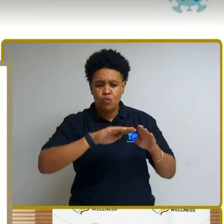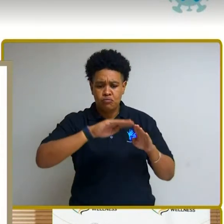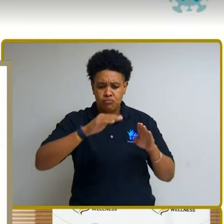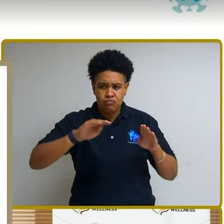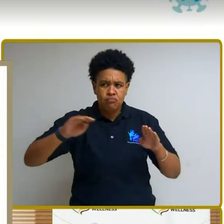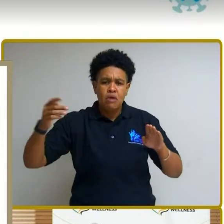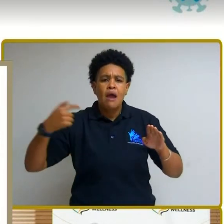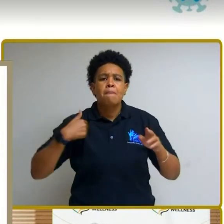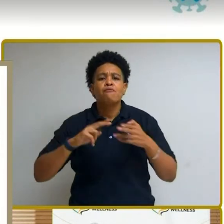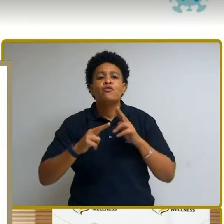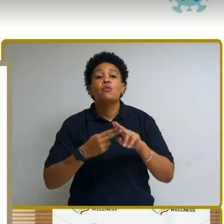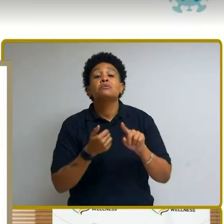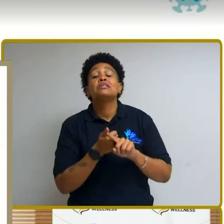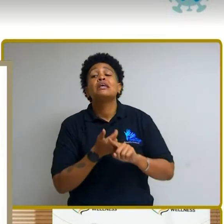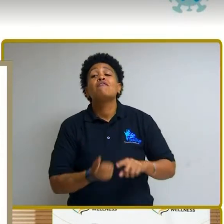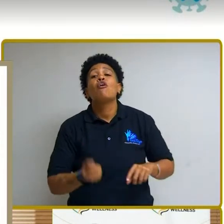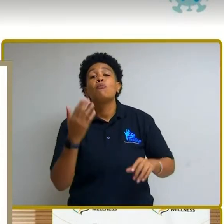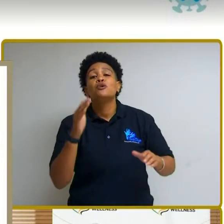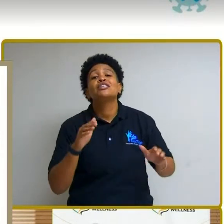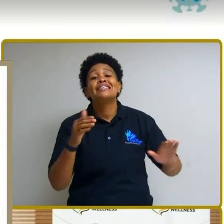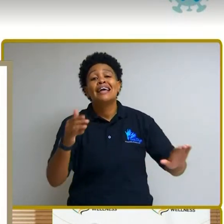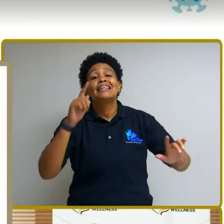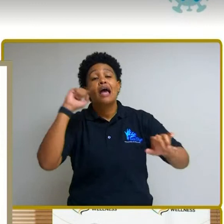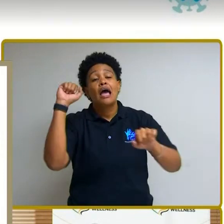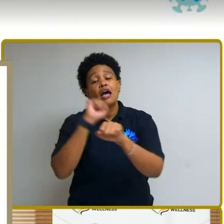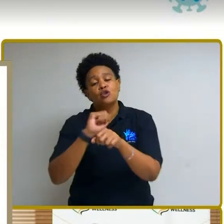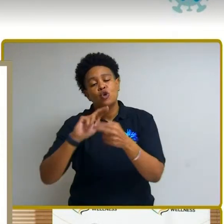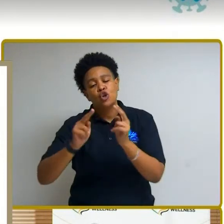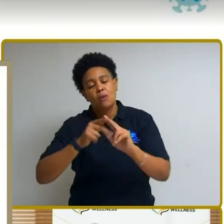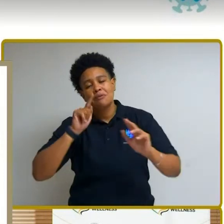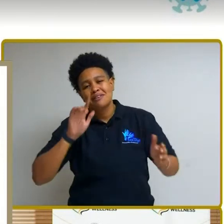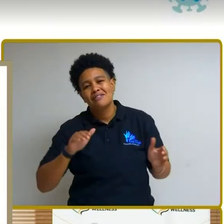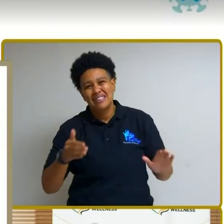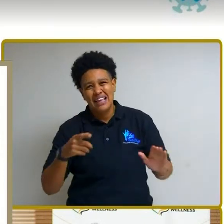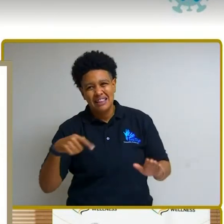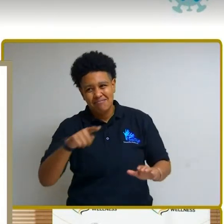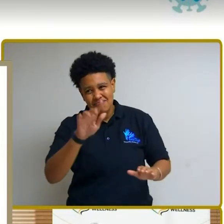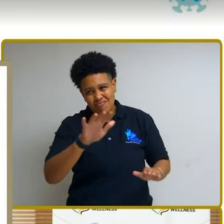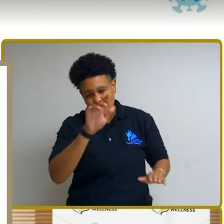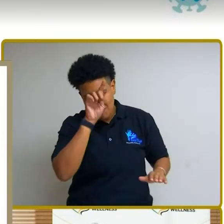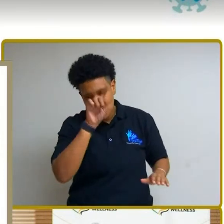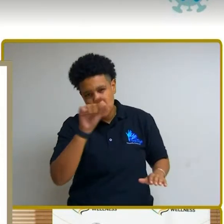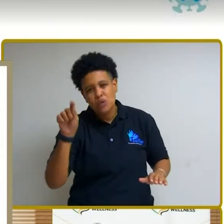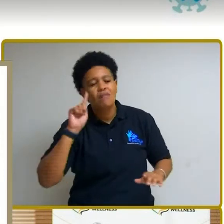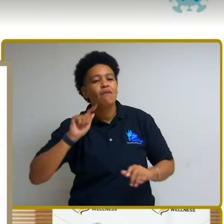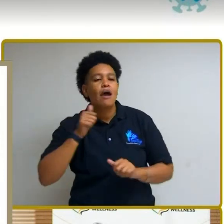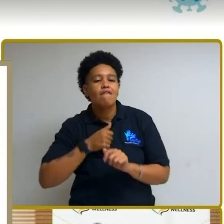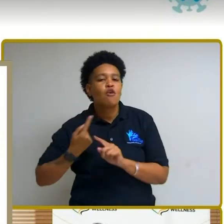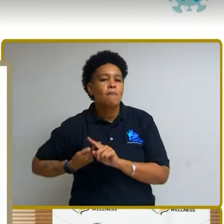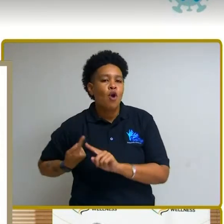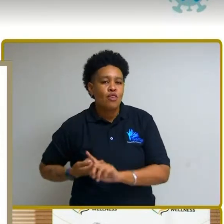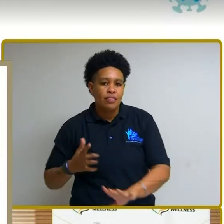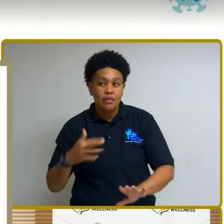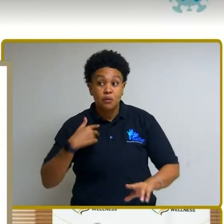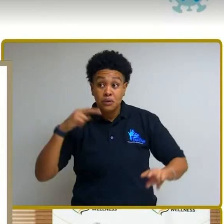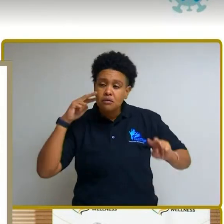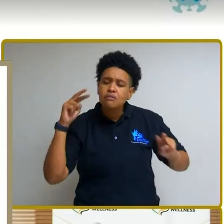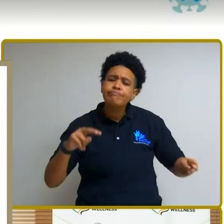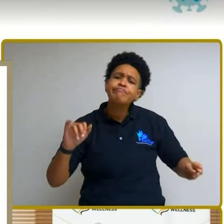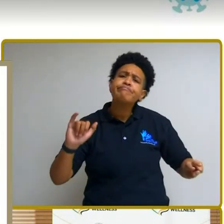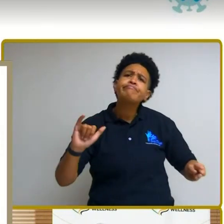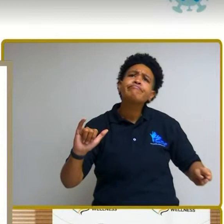the numbers of deaths, the actual numbers of deaths that there were for 2020 per month. We would see